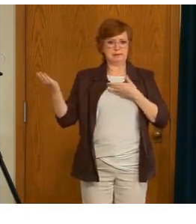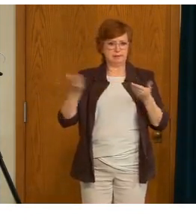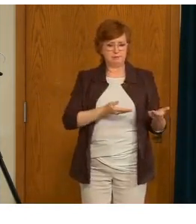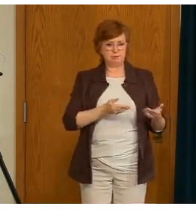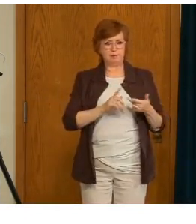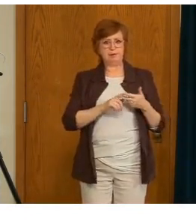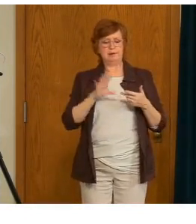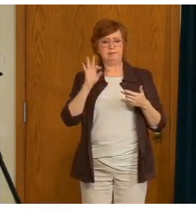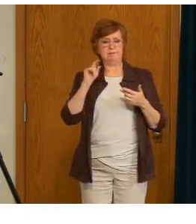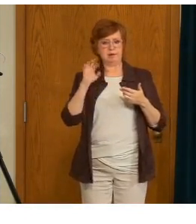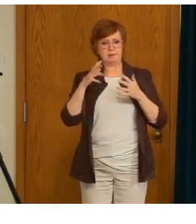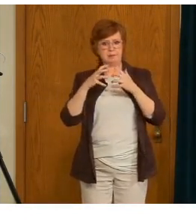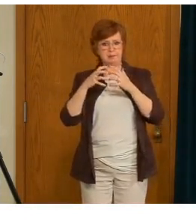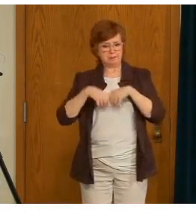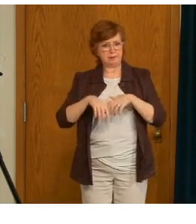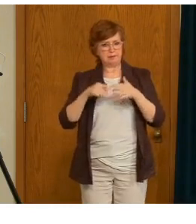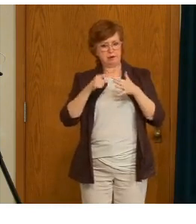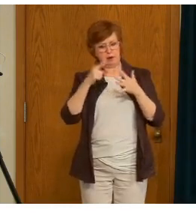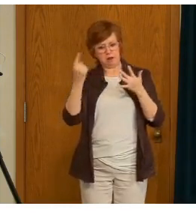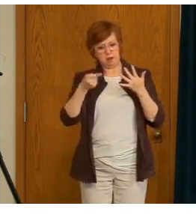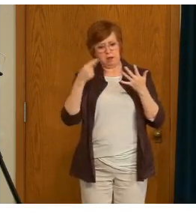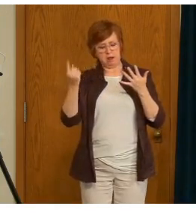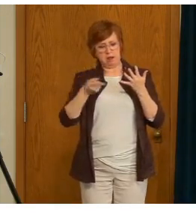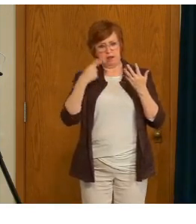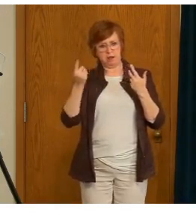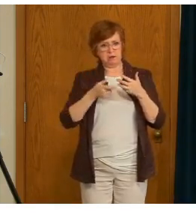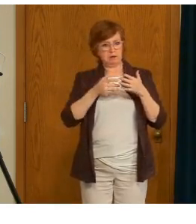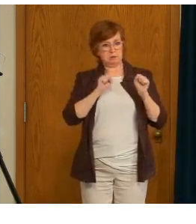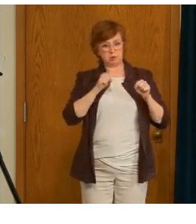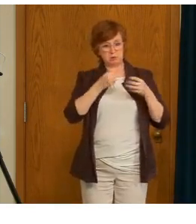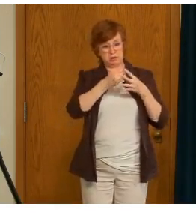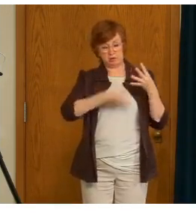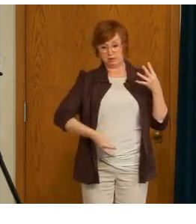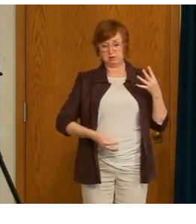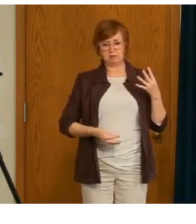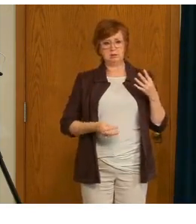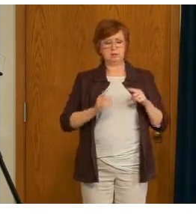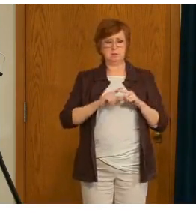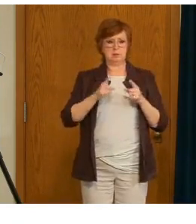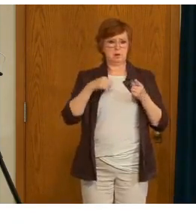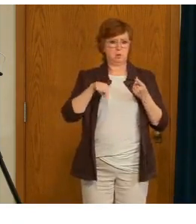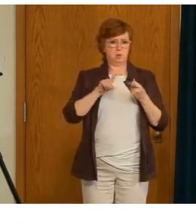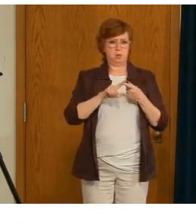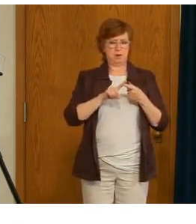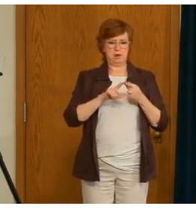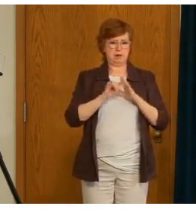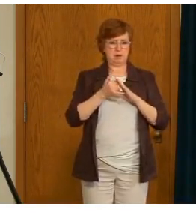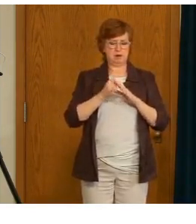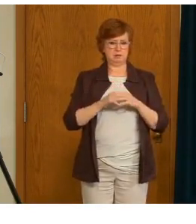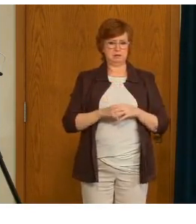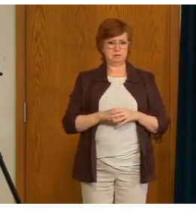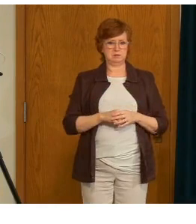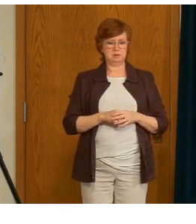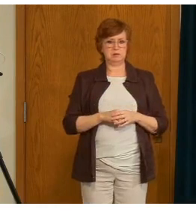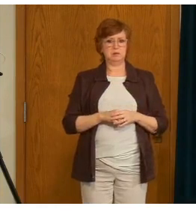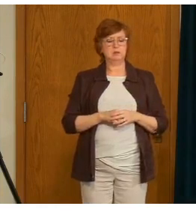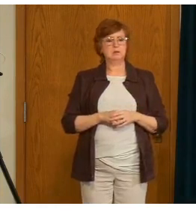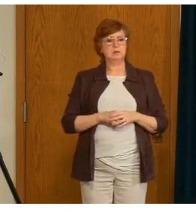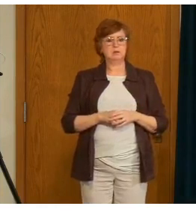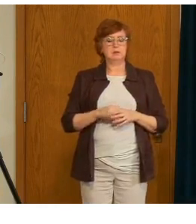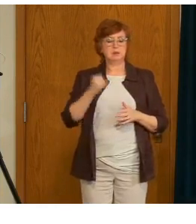just wondering how many people, at what point do you say, okay, we'll give people a different